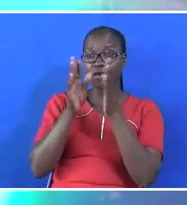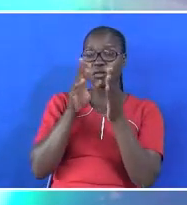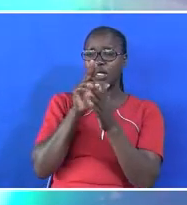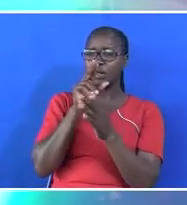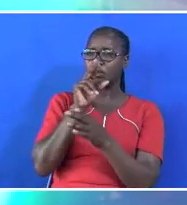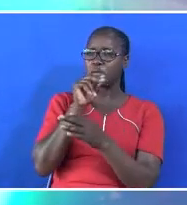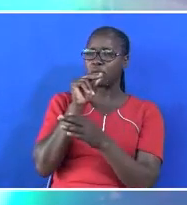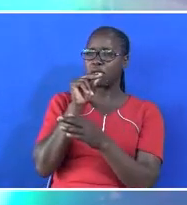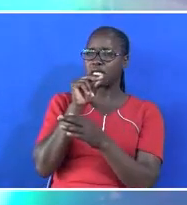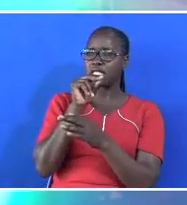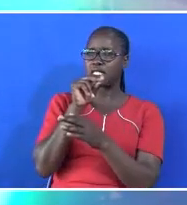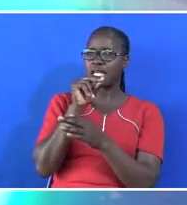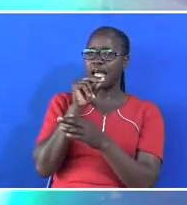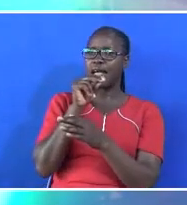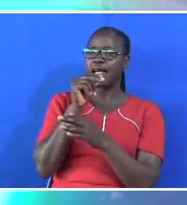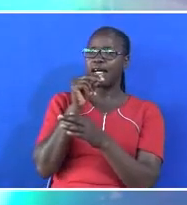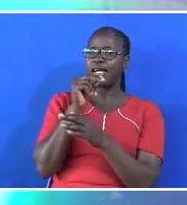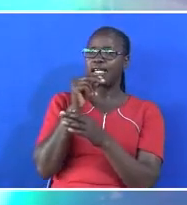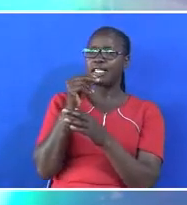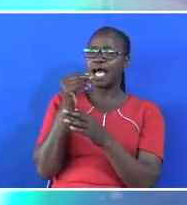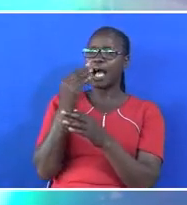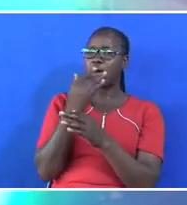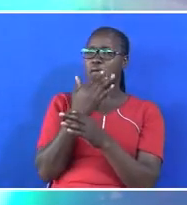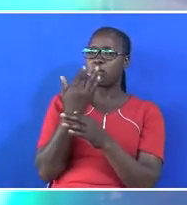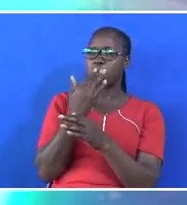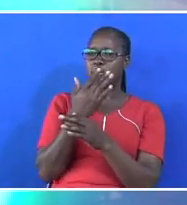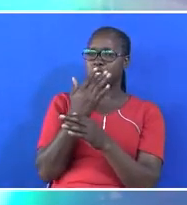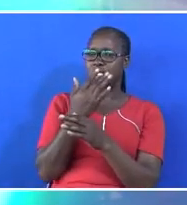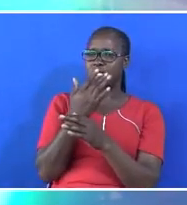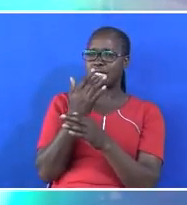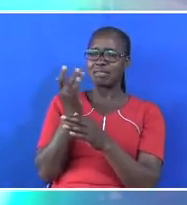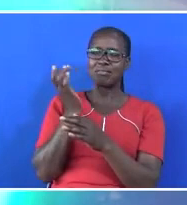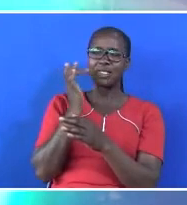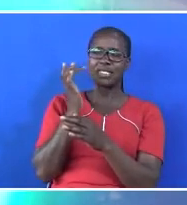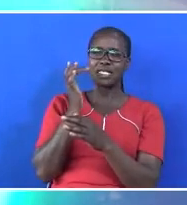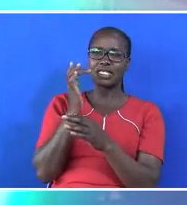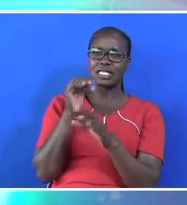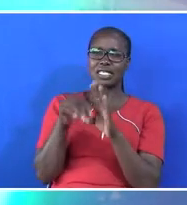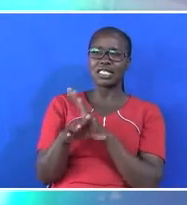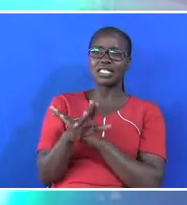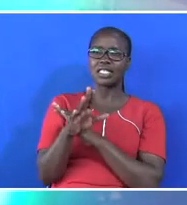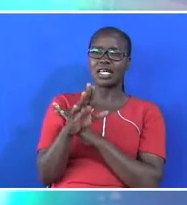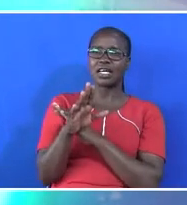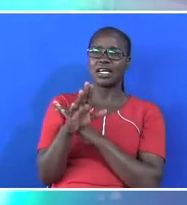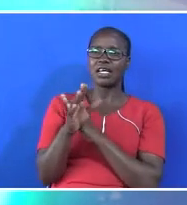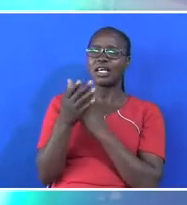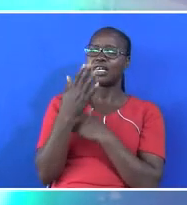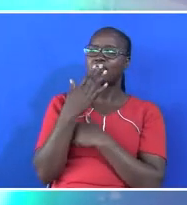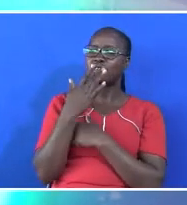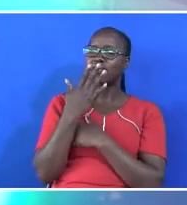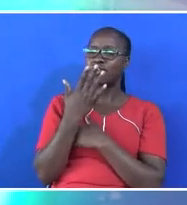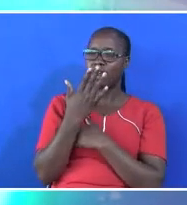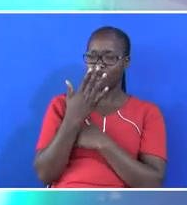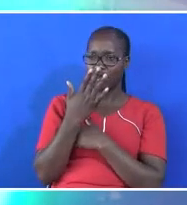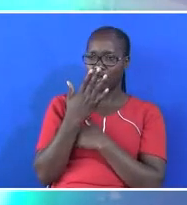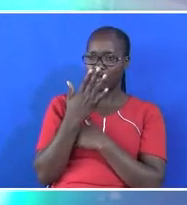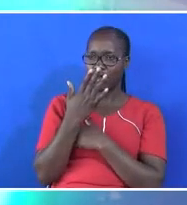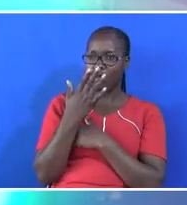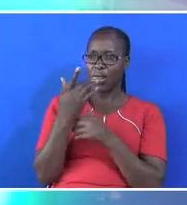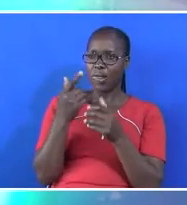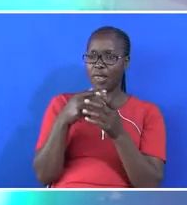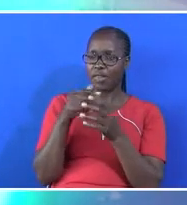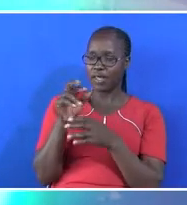beaks, the bees, the insects find their way into that flower. And